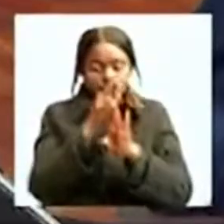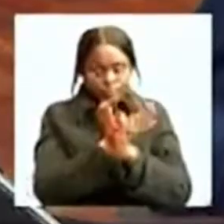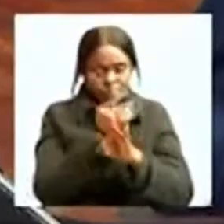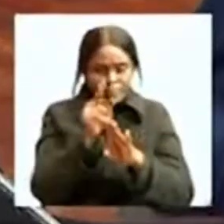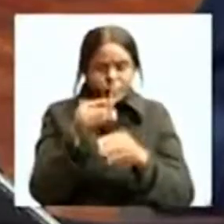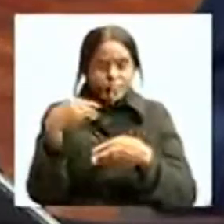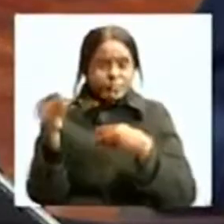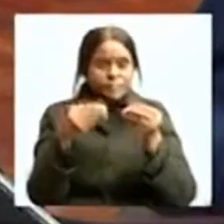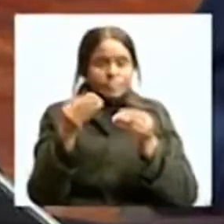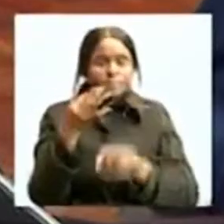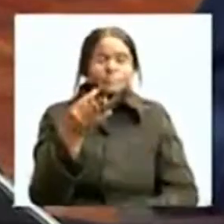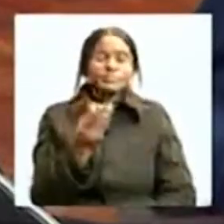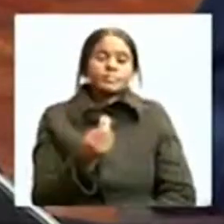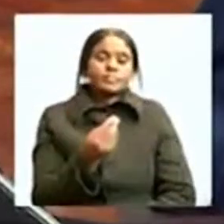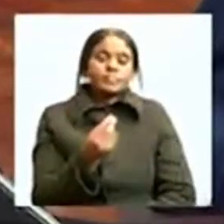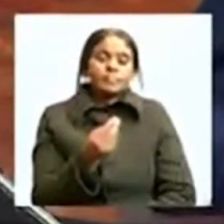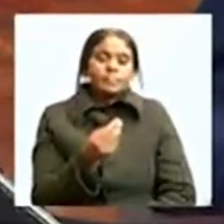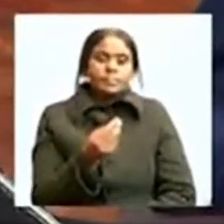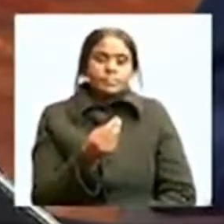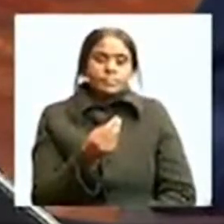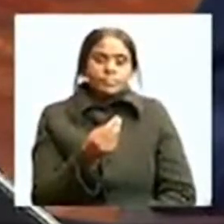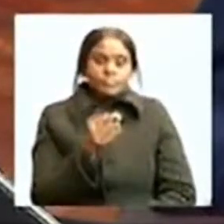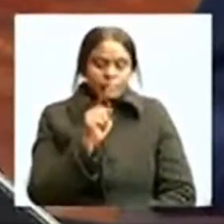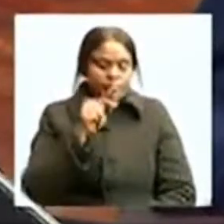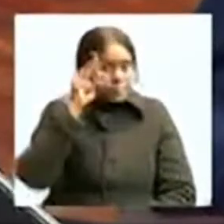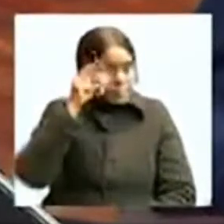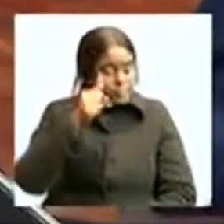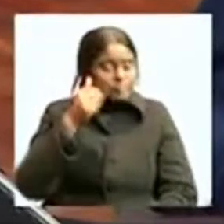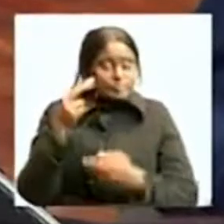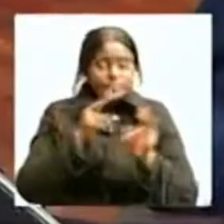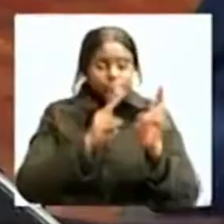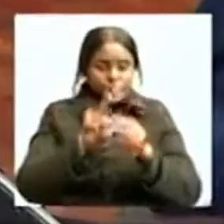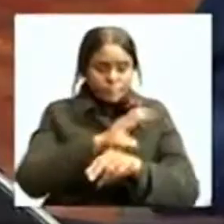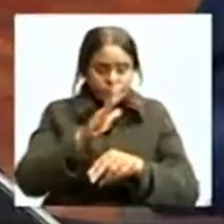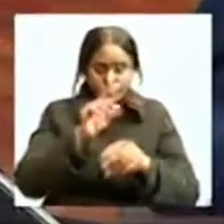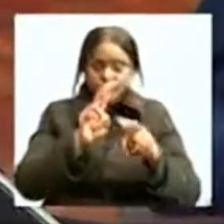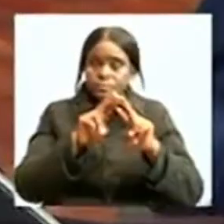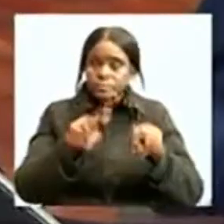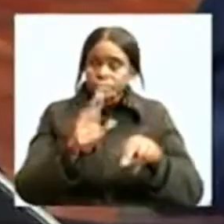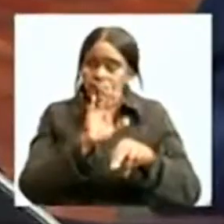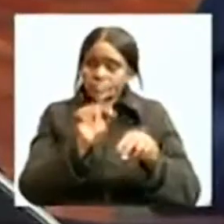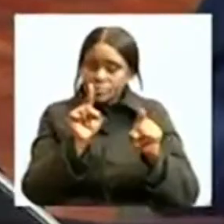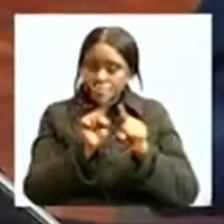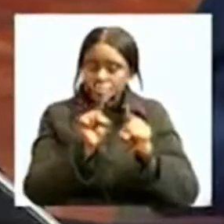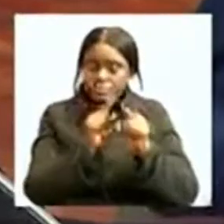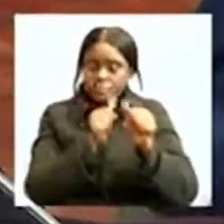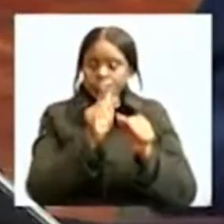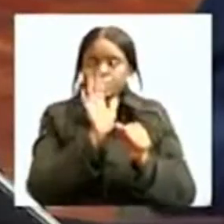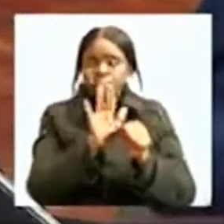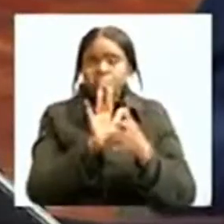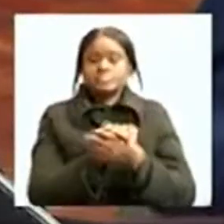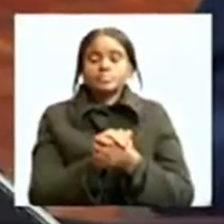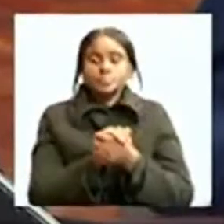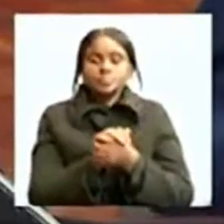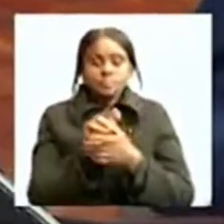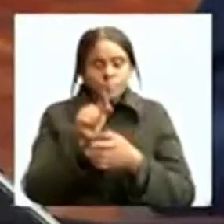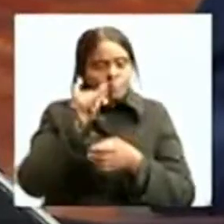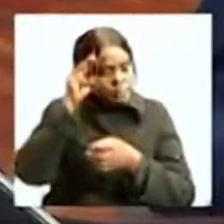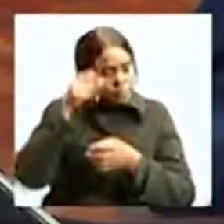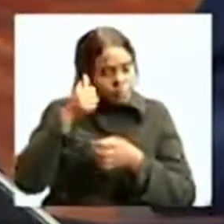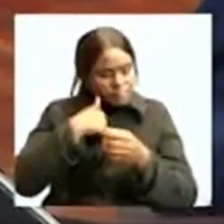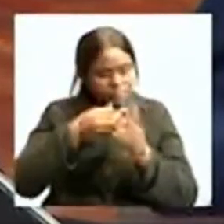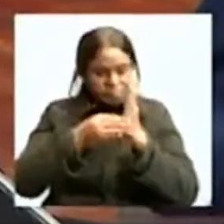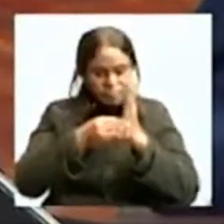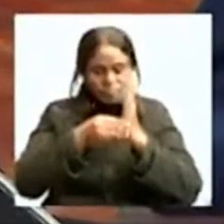the disbursements of funds. The Ministry's response, Chairperson, is as follows. The Ministry has